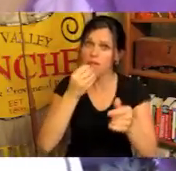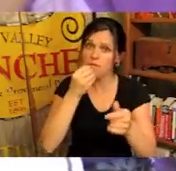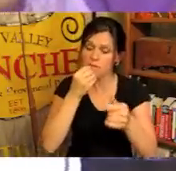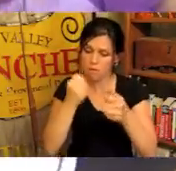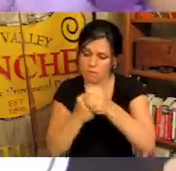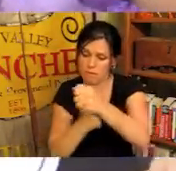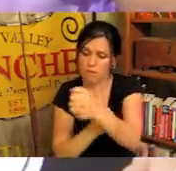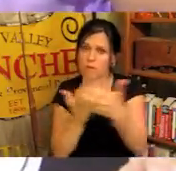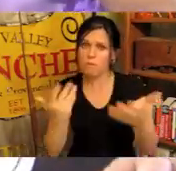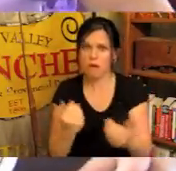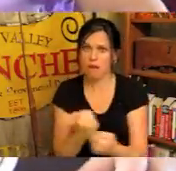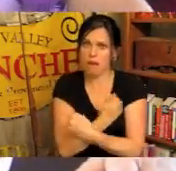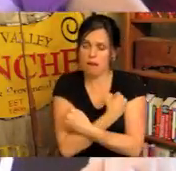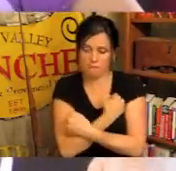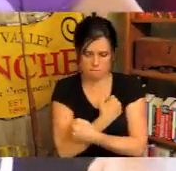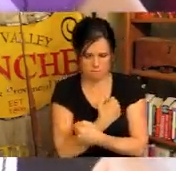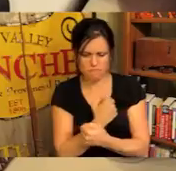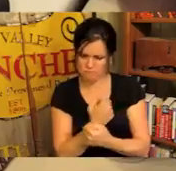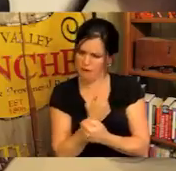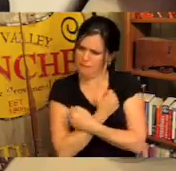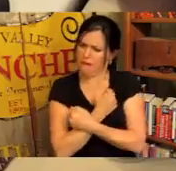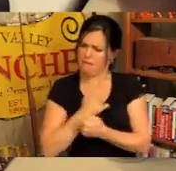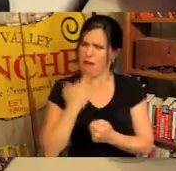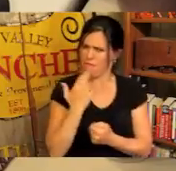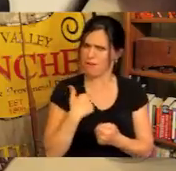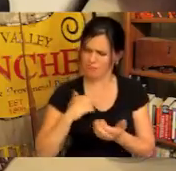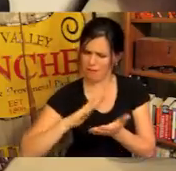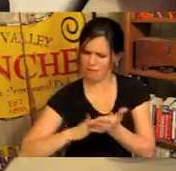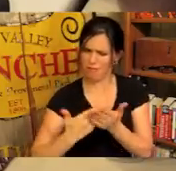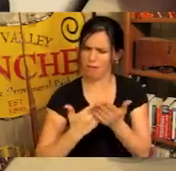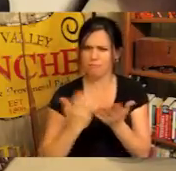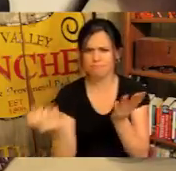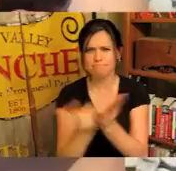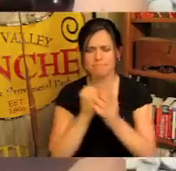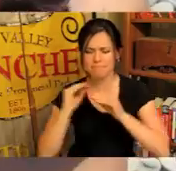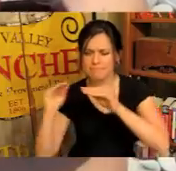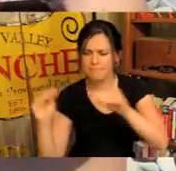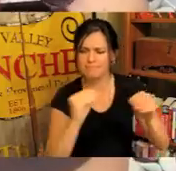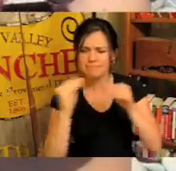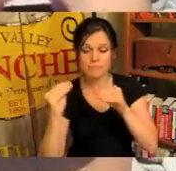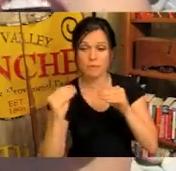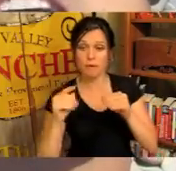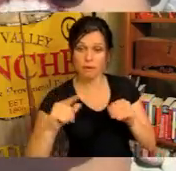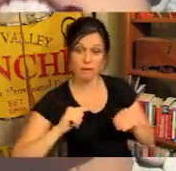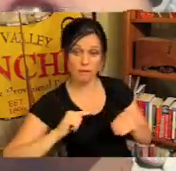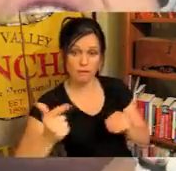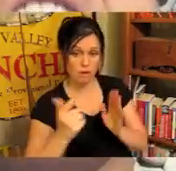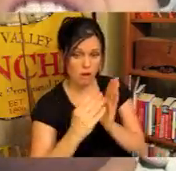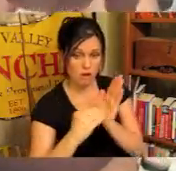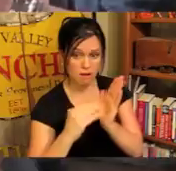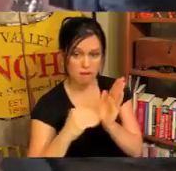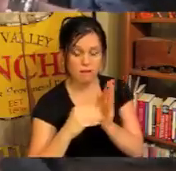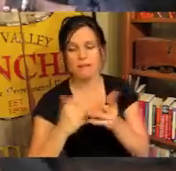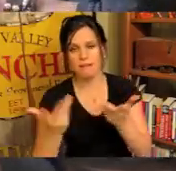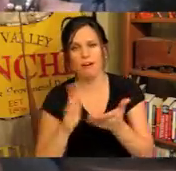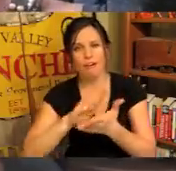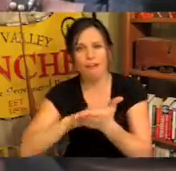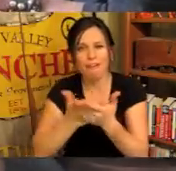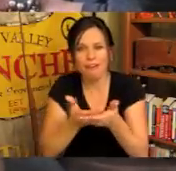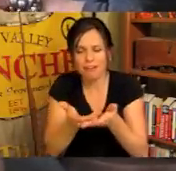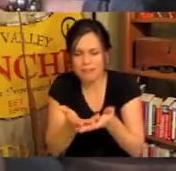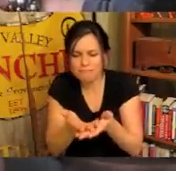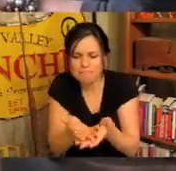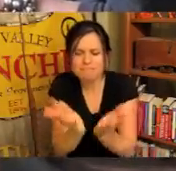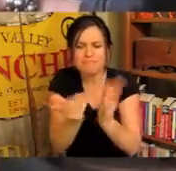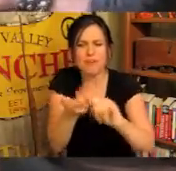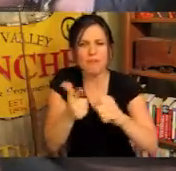on the foundation of love, and love is why I do this. I want to share my knowledge so that you can take it with you and make it yours. In turn, I hope that you